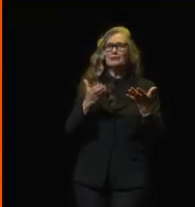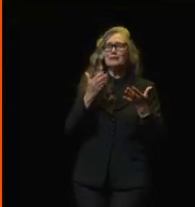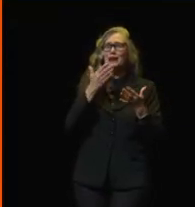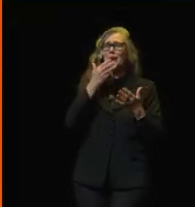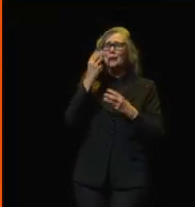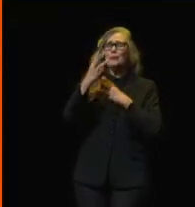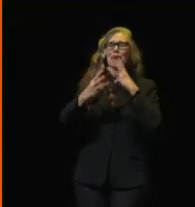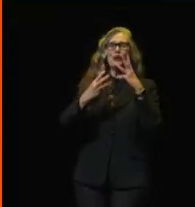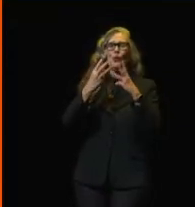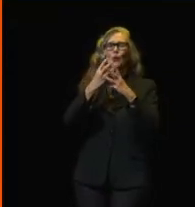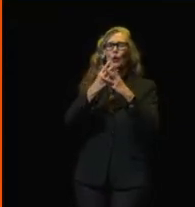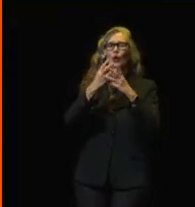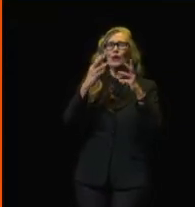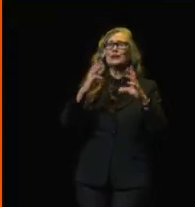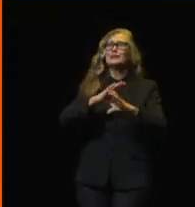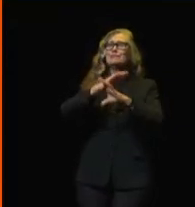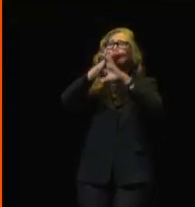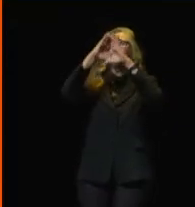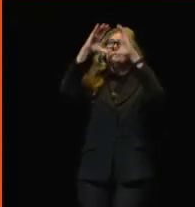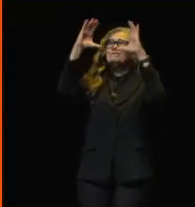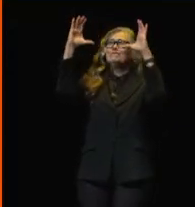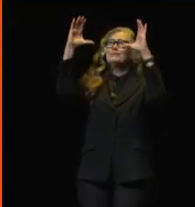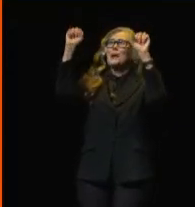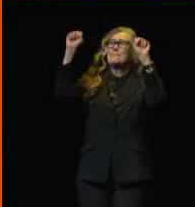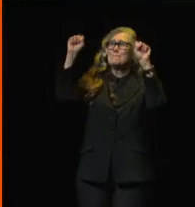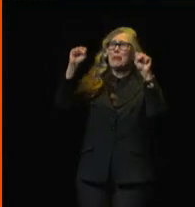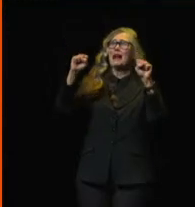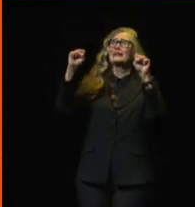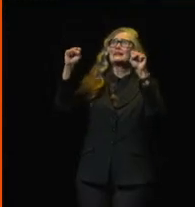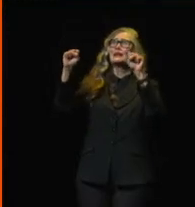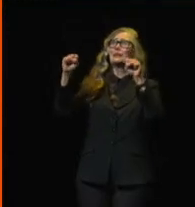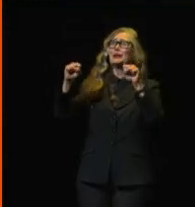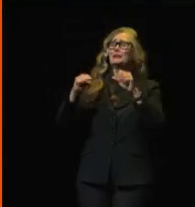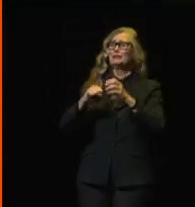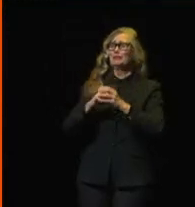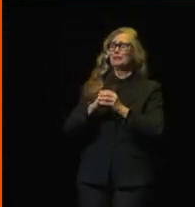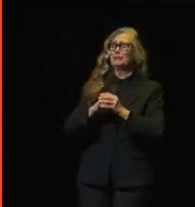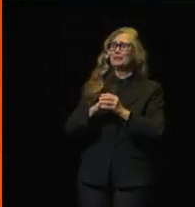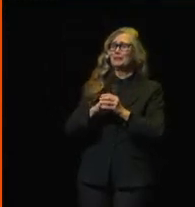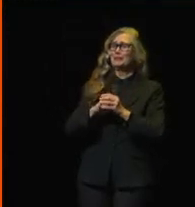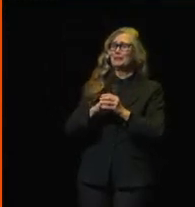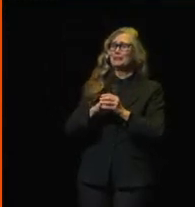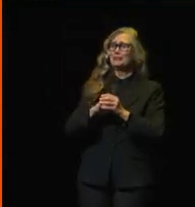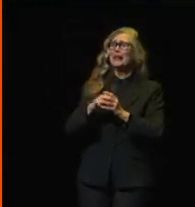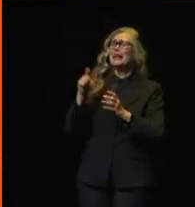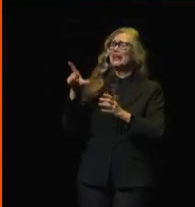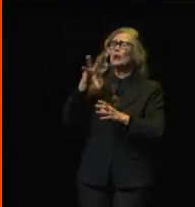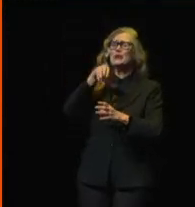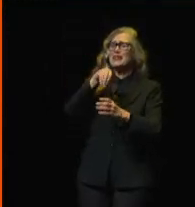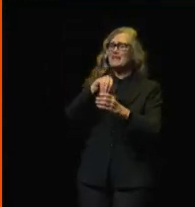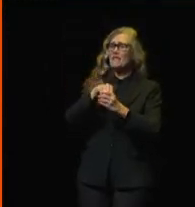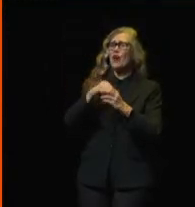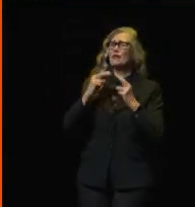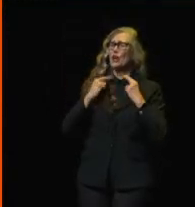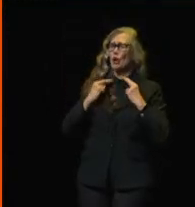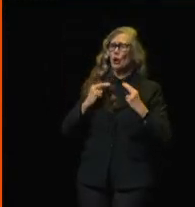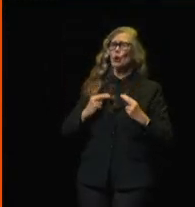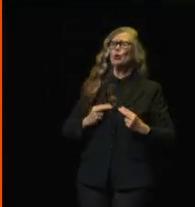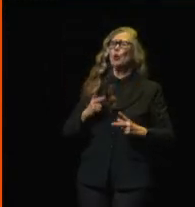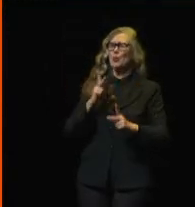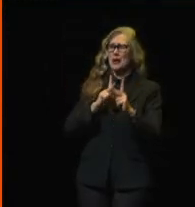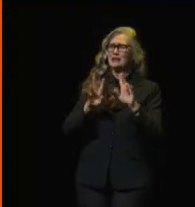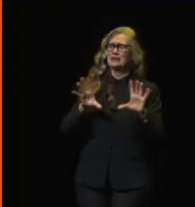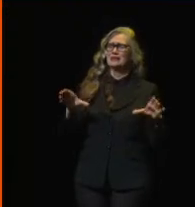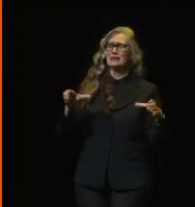So in all of these big and small ways, Ady was involved in humankind. But he also reflected the other point